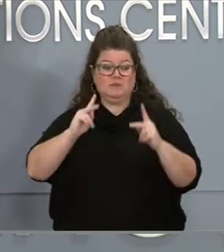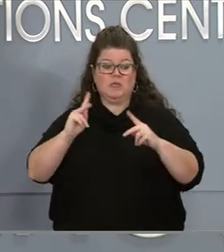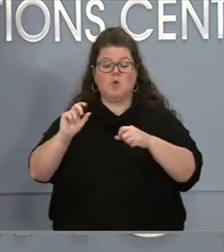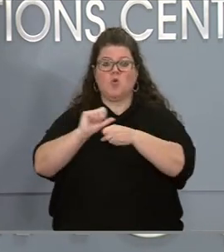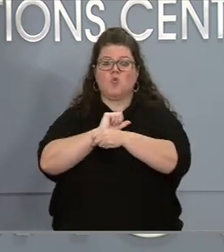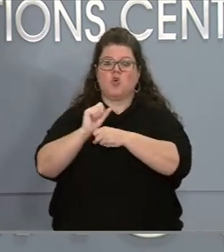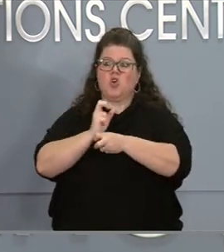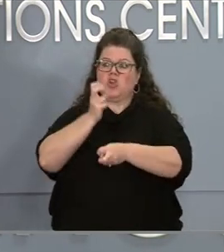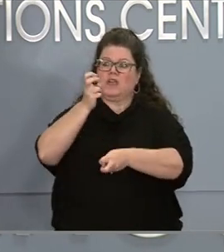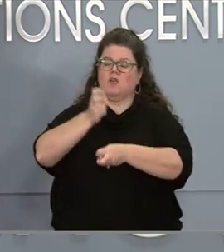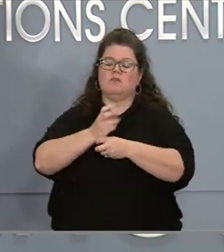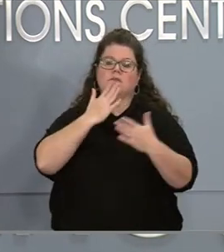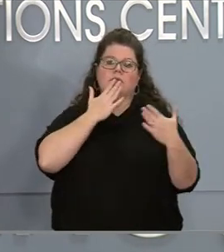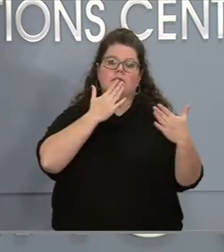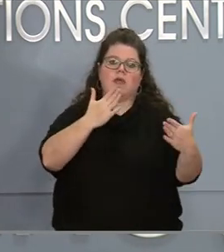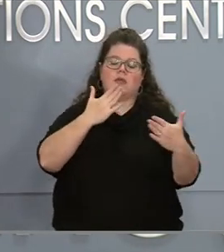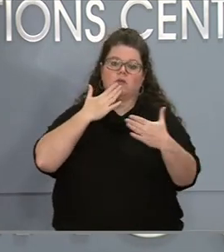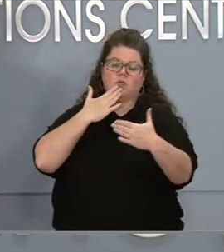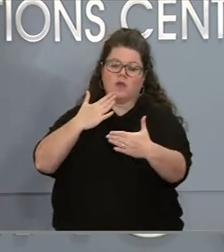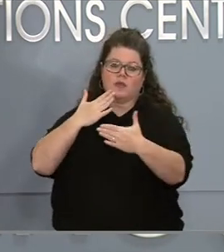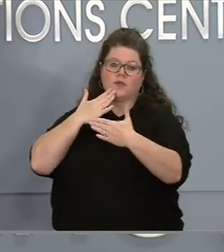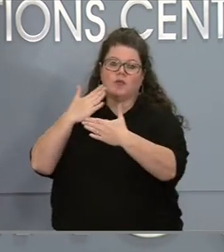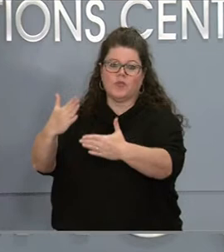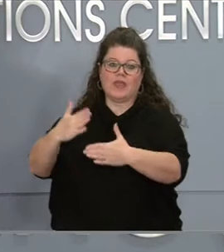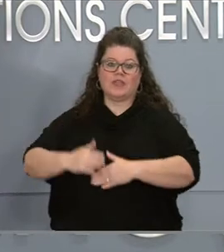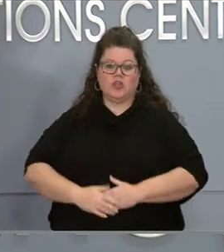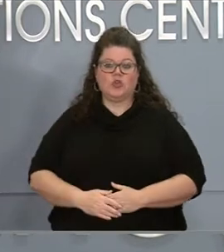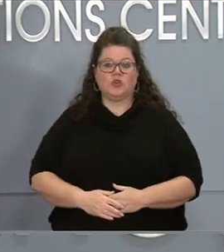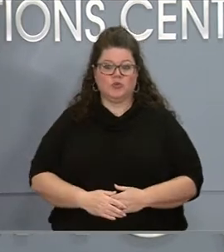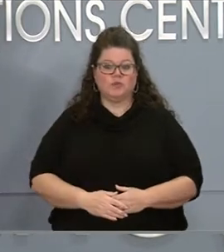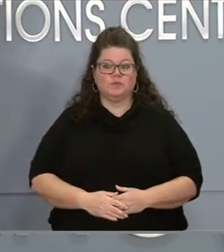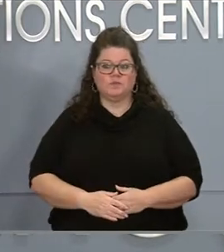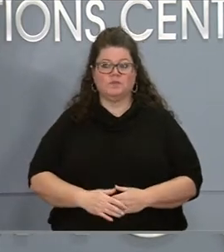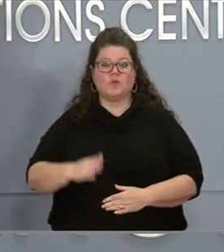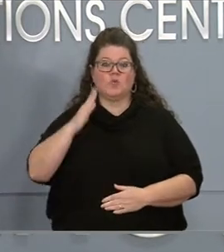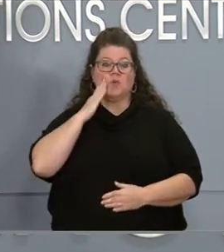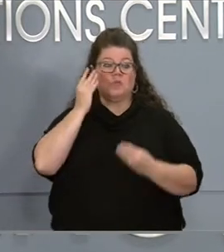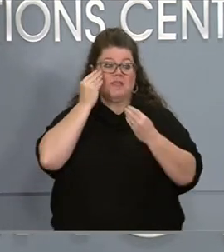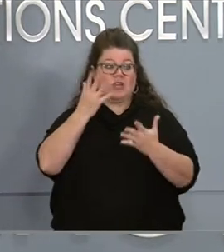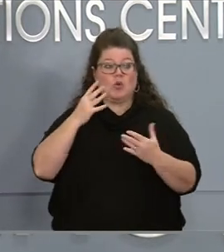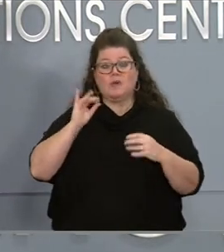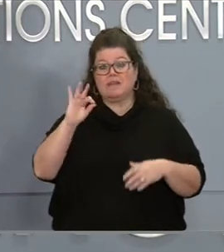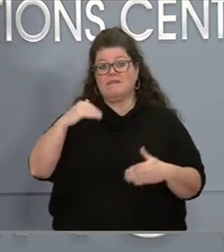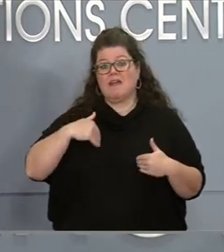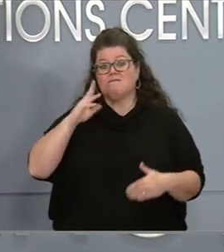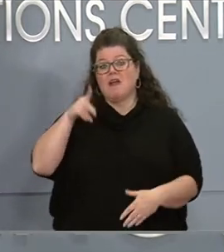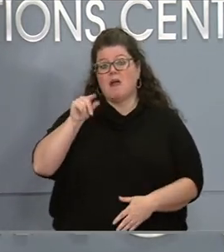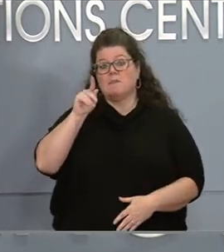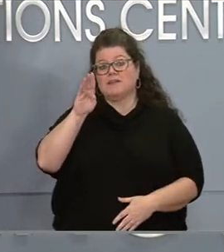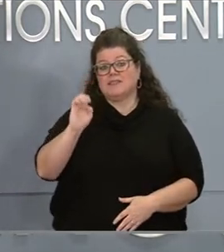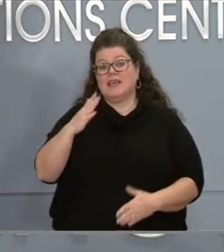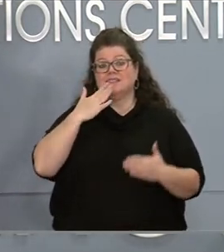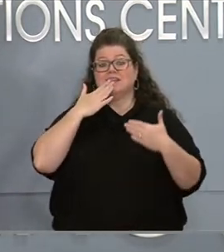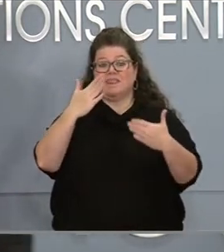so hard. We're grateful for them. And we'll be back with any necessary updates. Thank you.